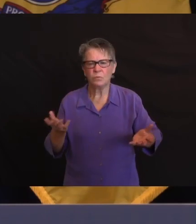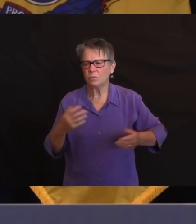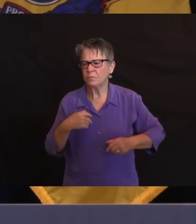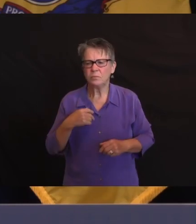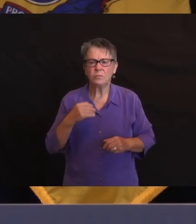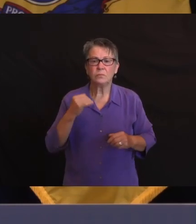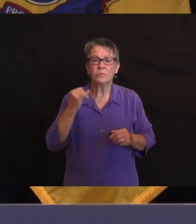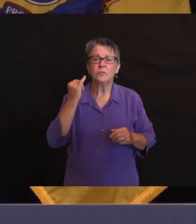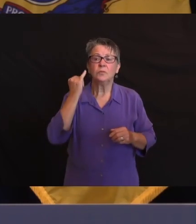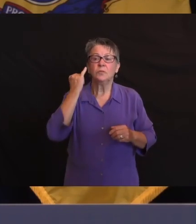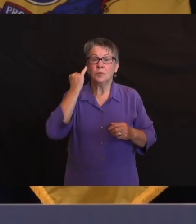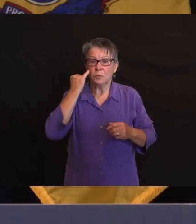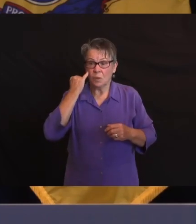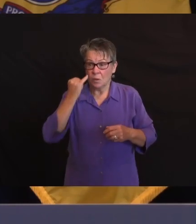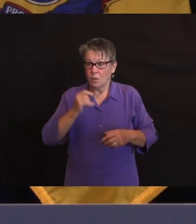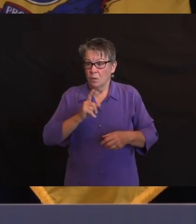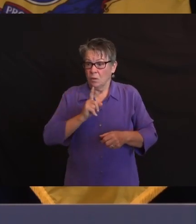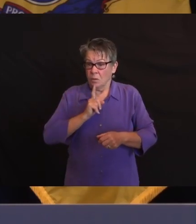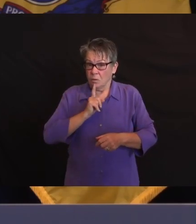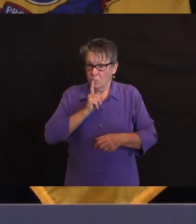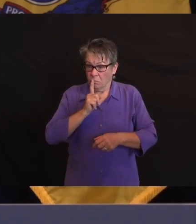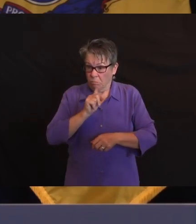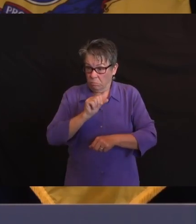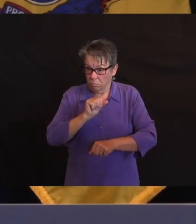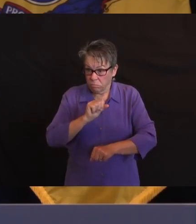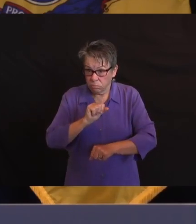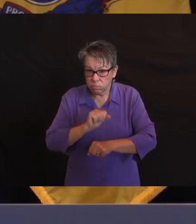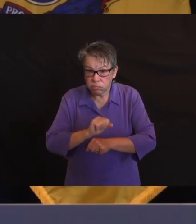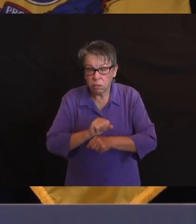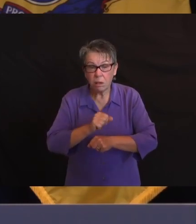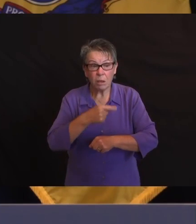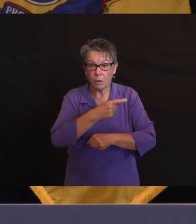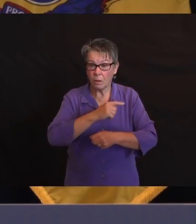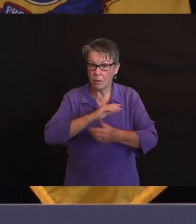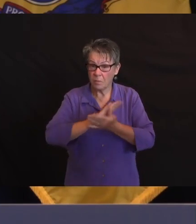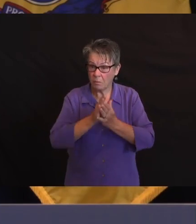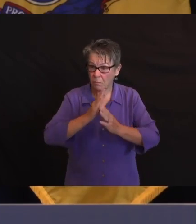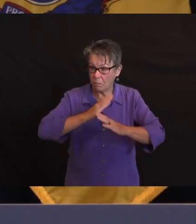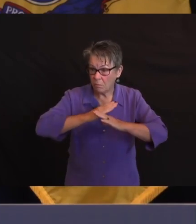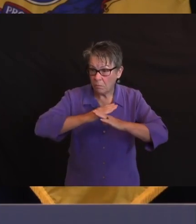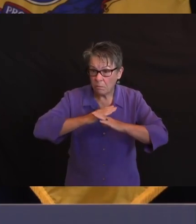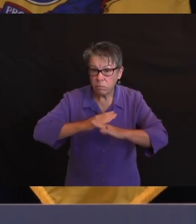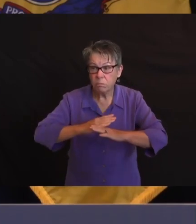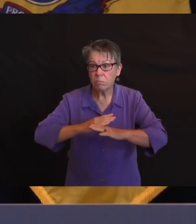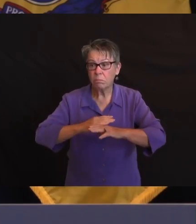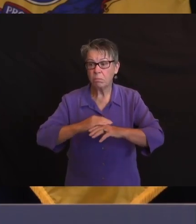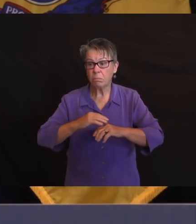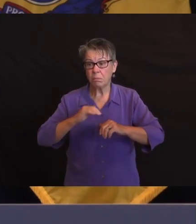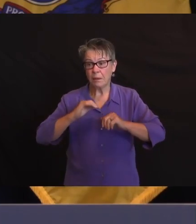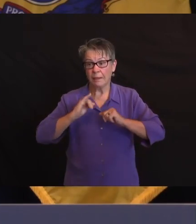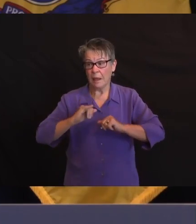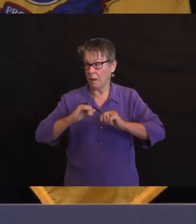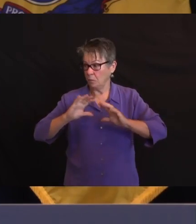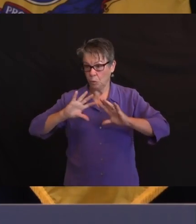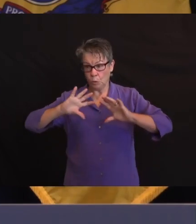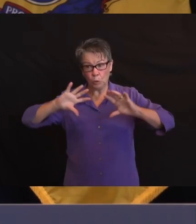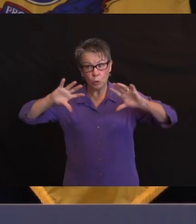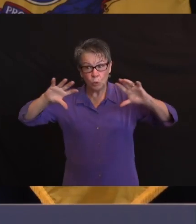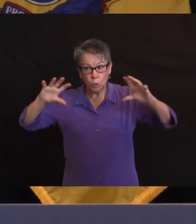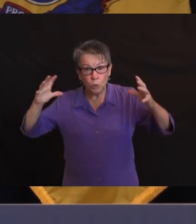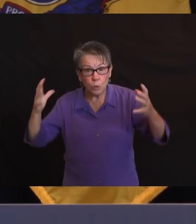people talk about herd immunity, they're talking in the 50 to 70% range in most of the conversations, right? This is, even if every one of